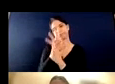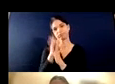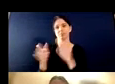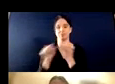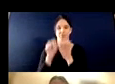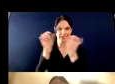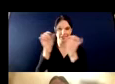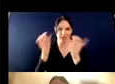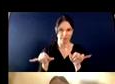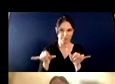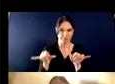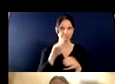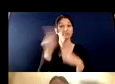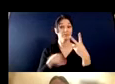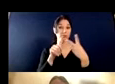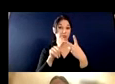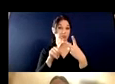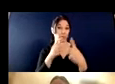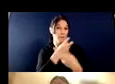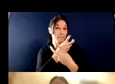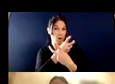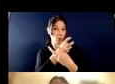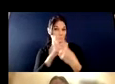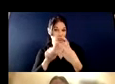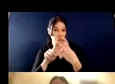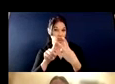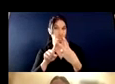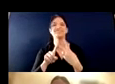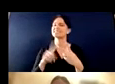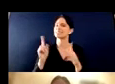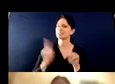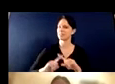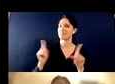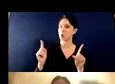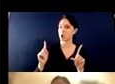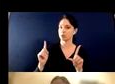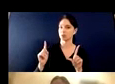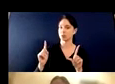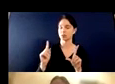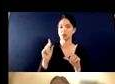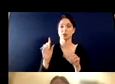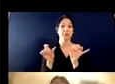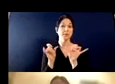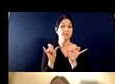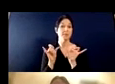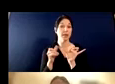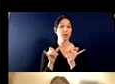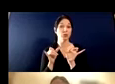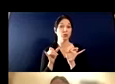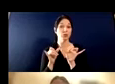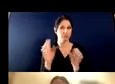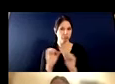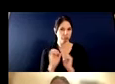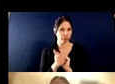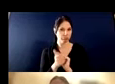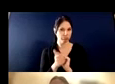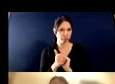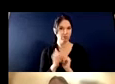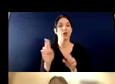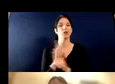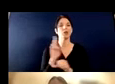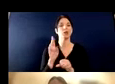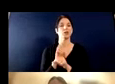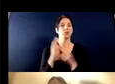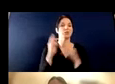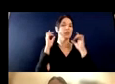Bone conduction audiometry is different because it's measured using a bone conduction headband behind the